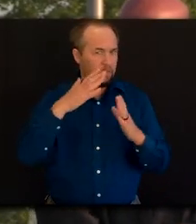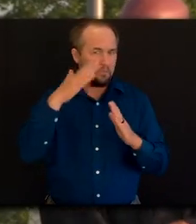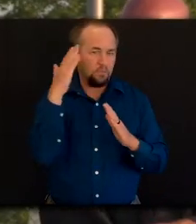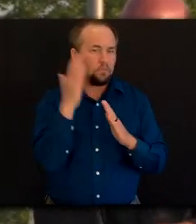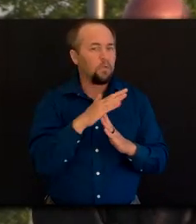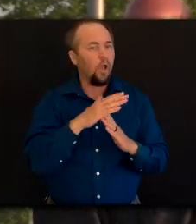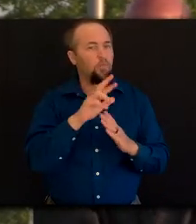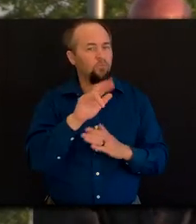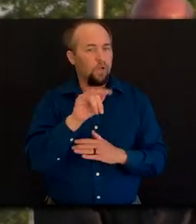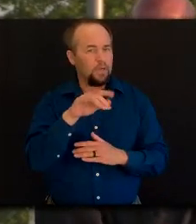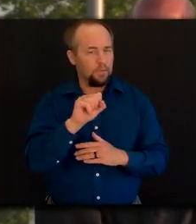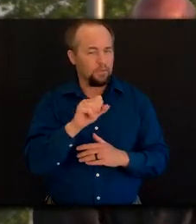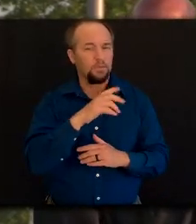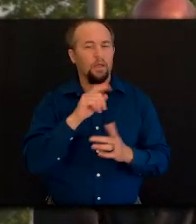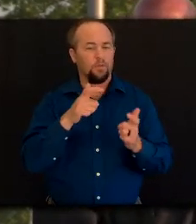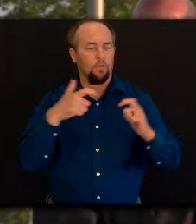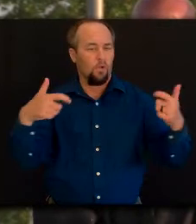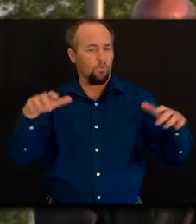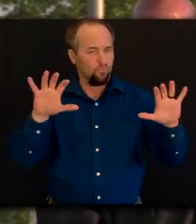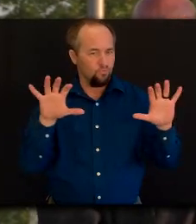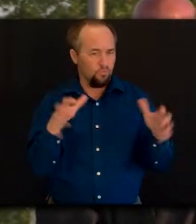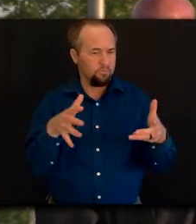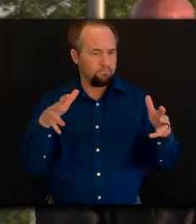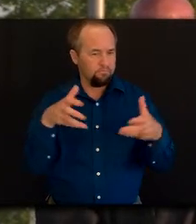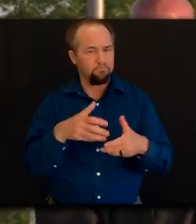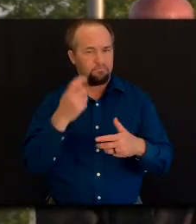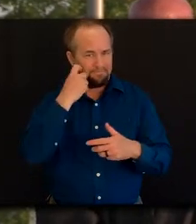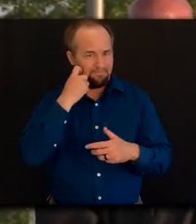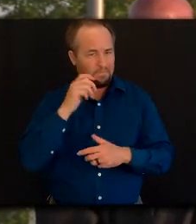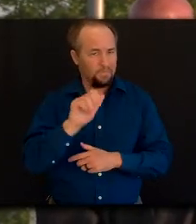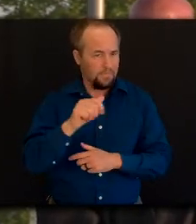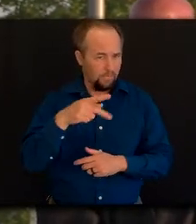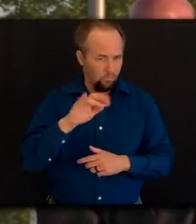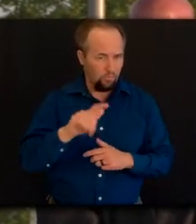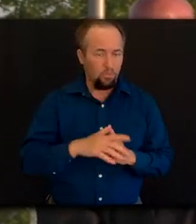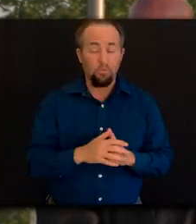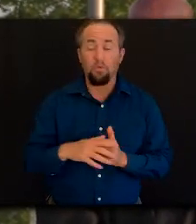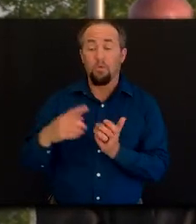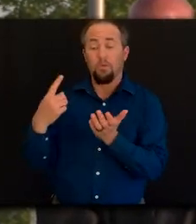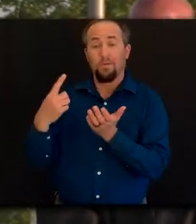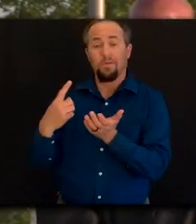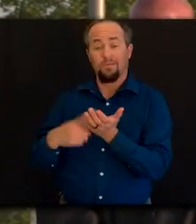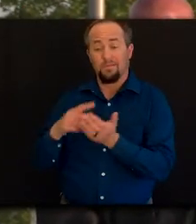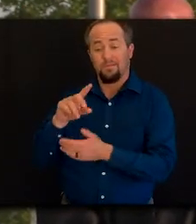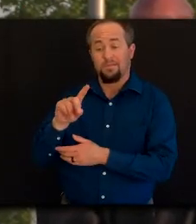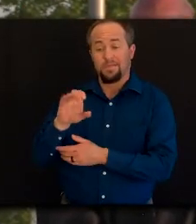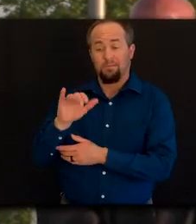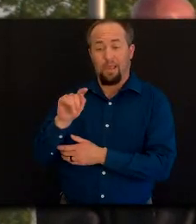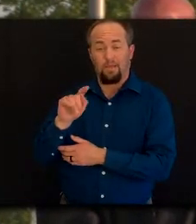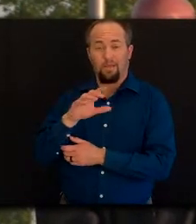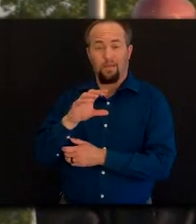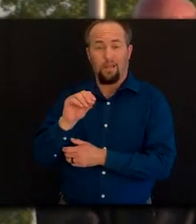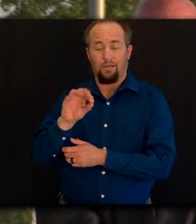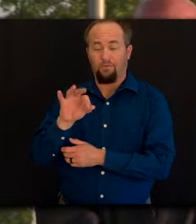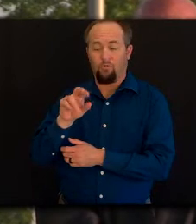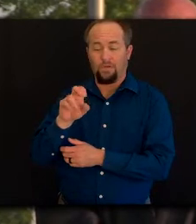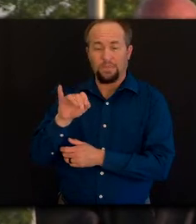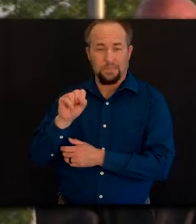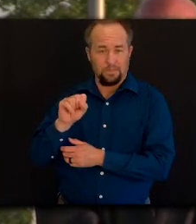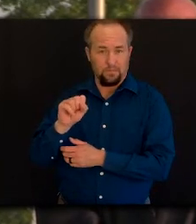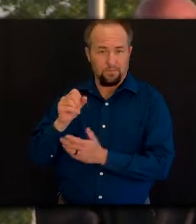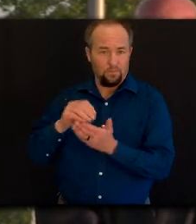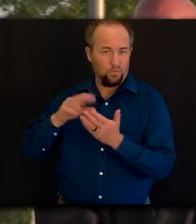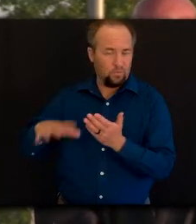at the Keisha Large Group Ensemble performances in April. Debate and forensics has students qualify for nationals